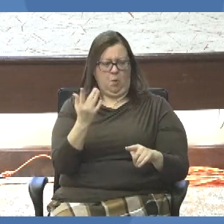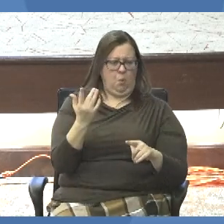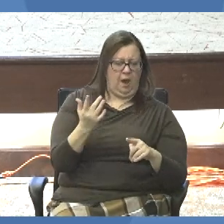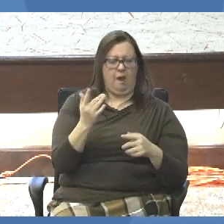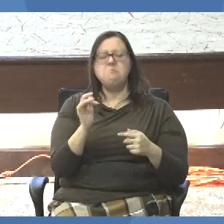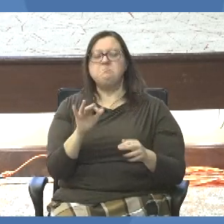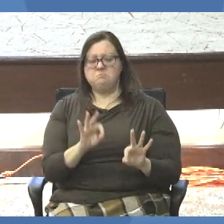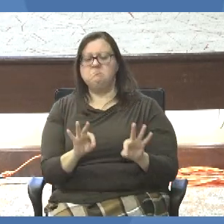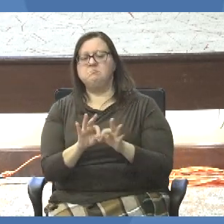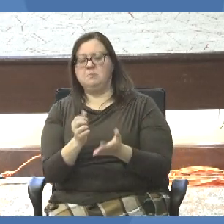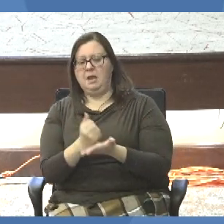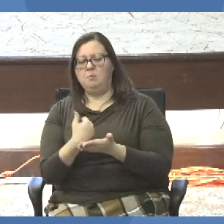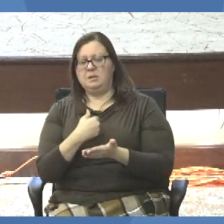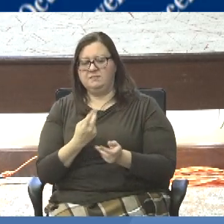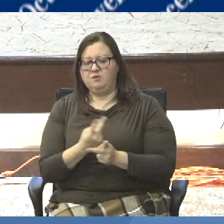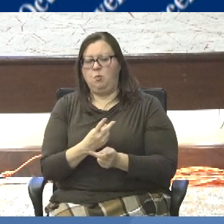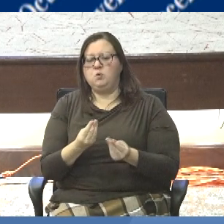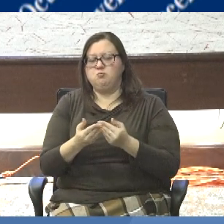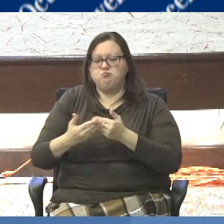for you.